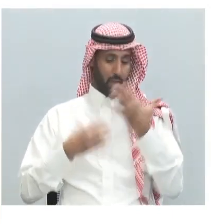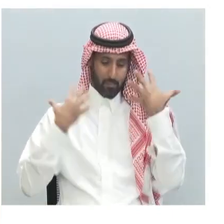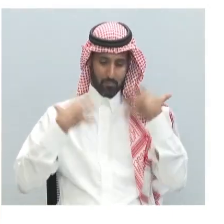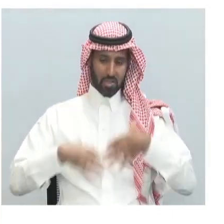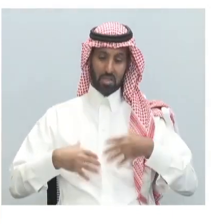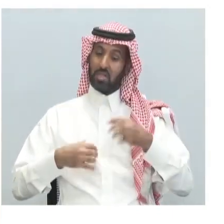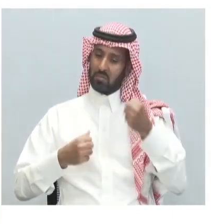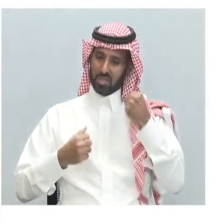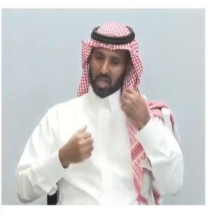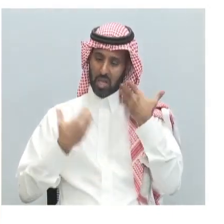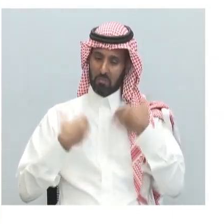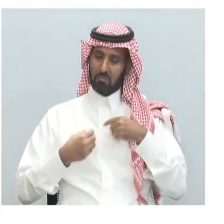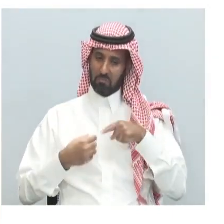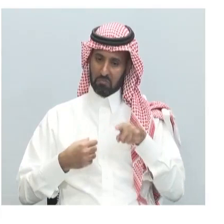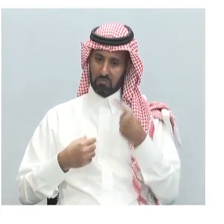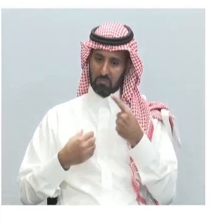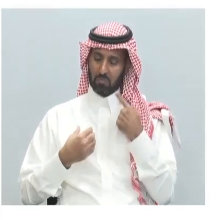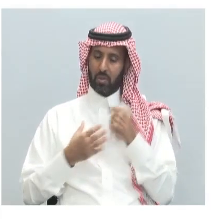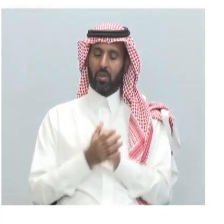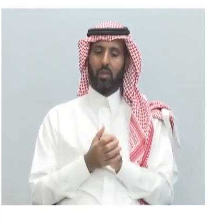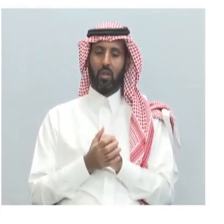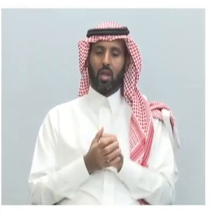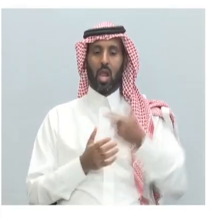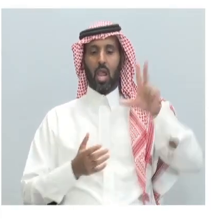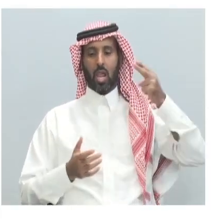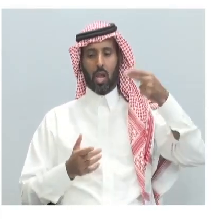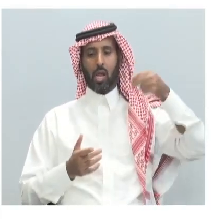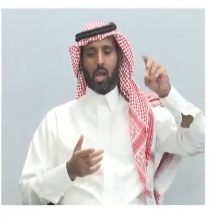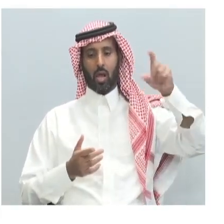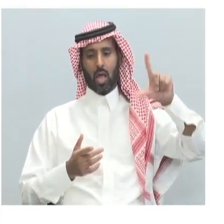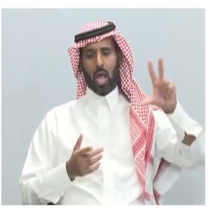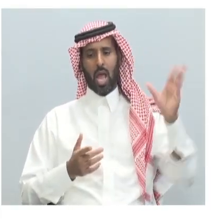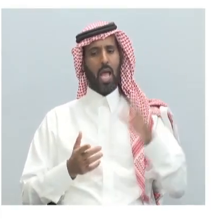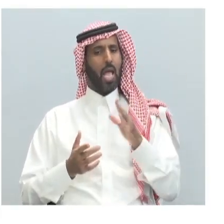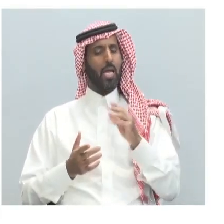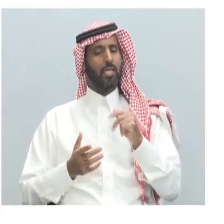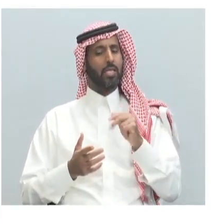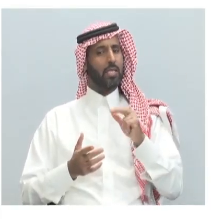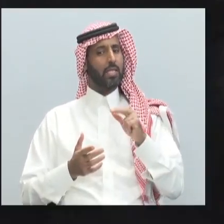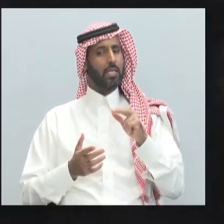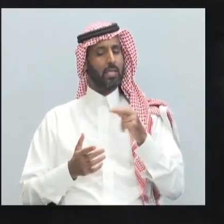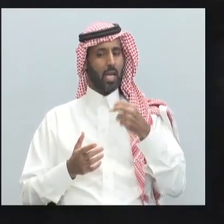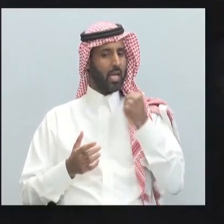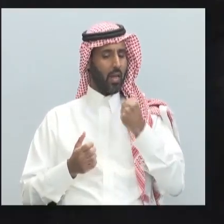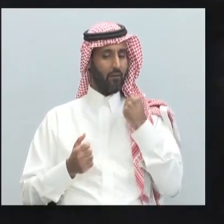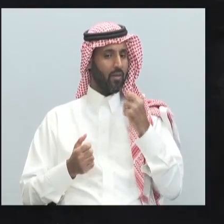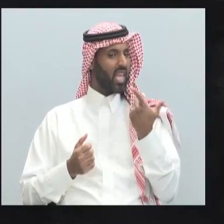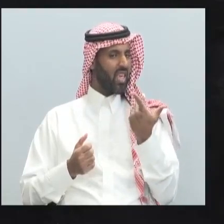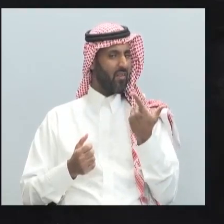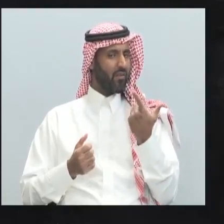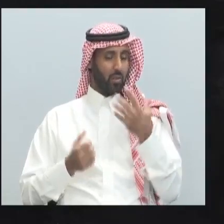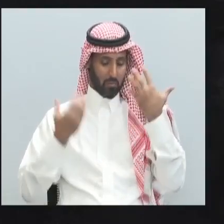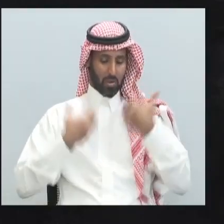same sentence here. So again, a healthy mind needs a healthy body. How to make your body healthy? By